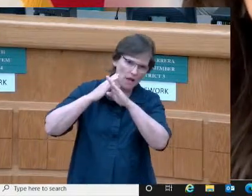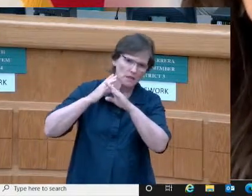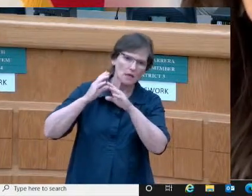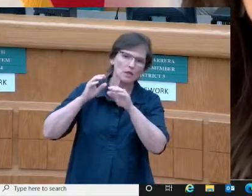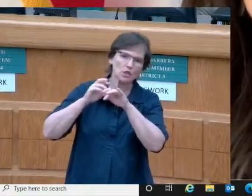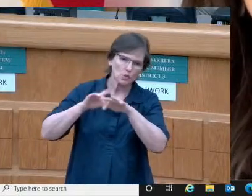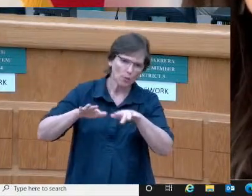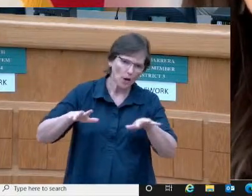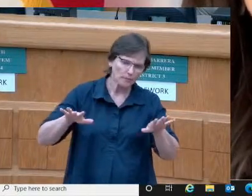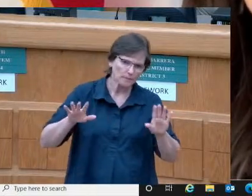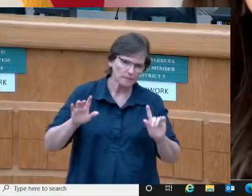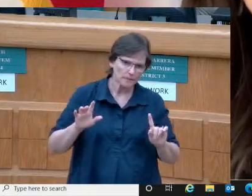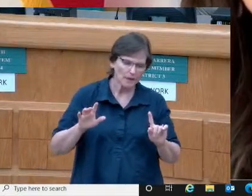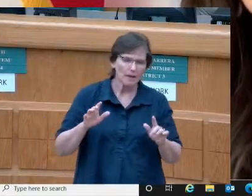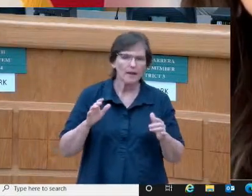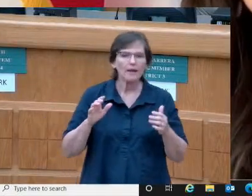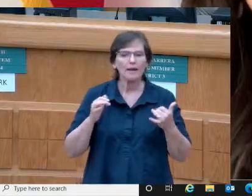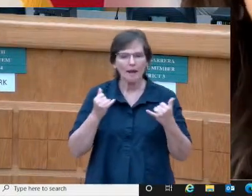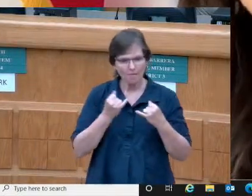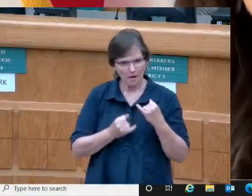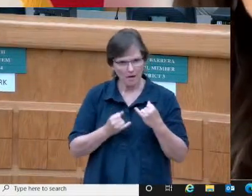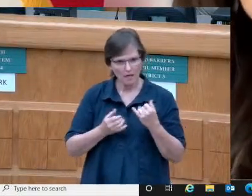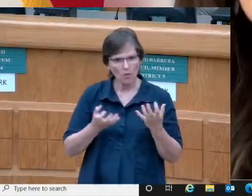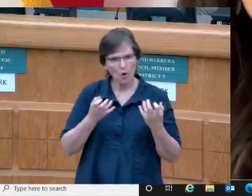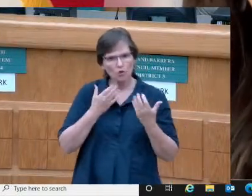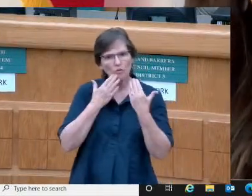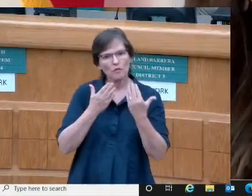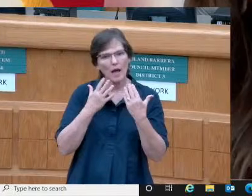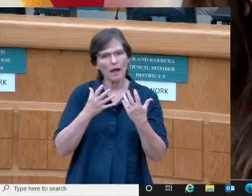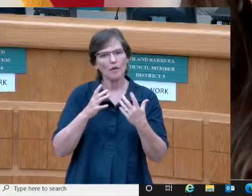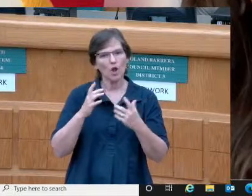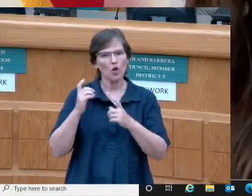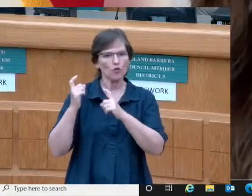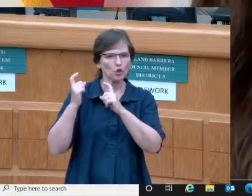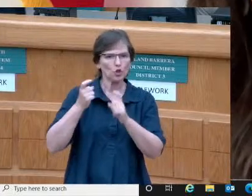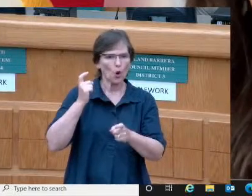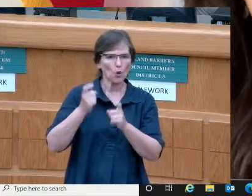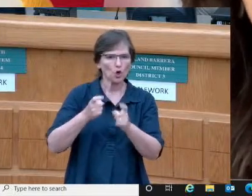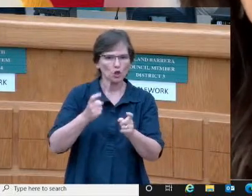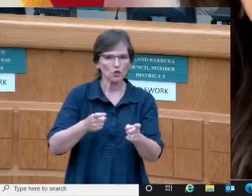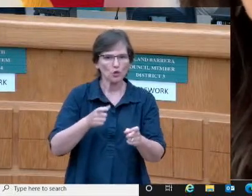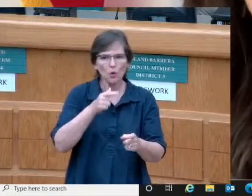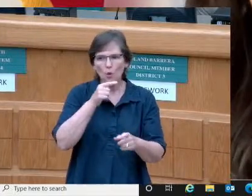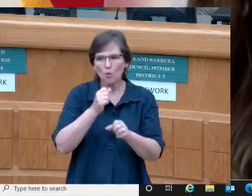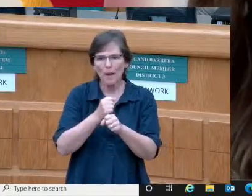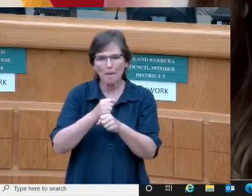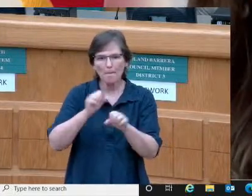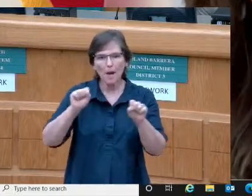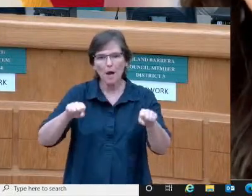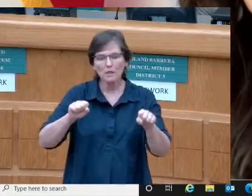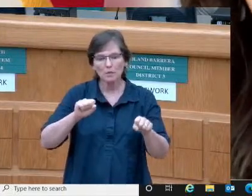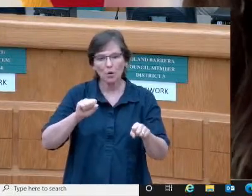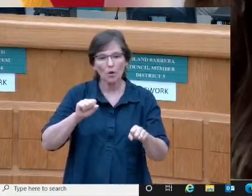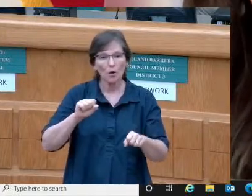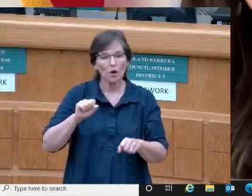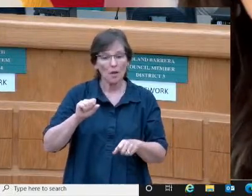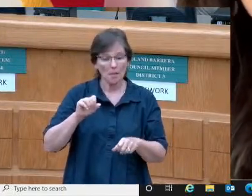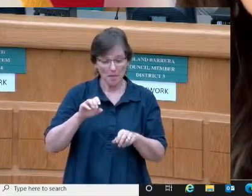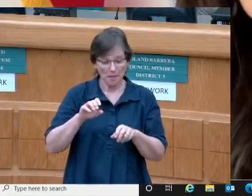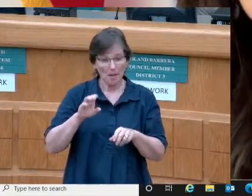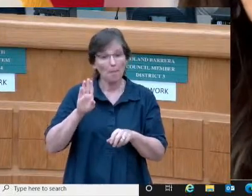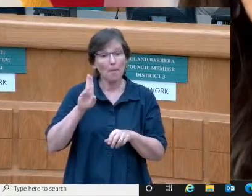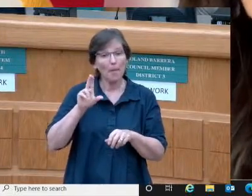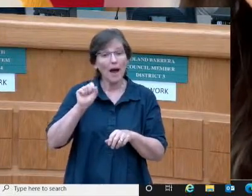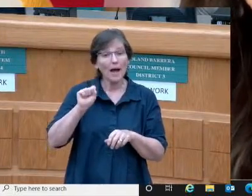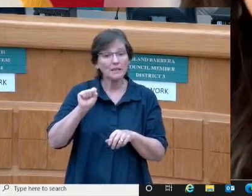gracious donors who made it possible that your bus benches all over town and your buses all over